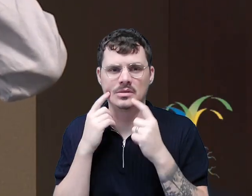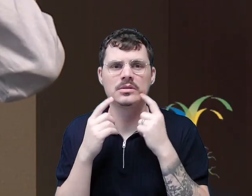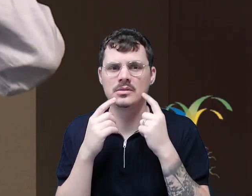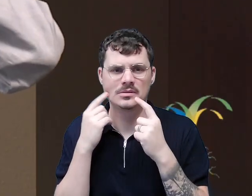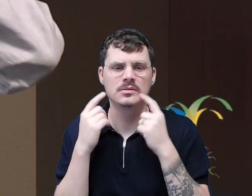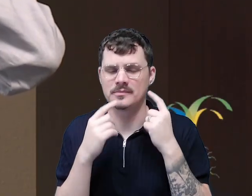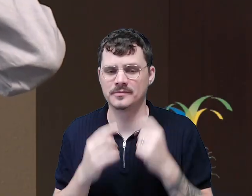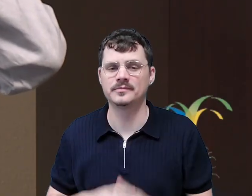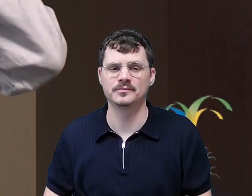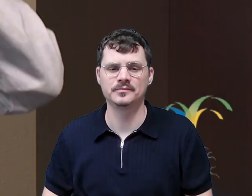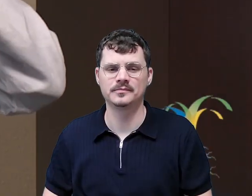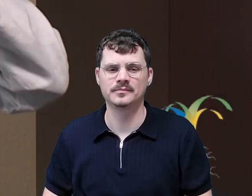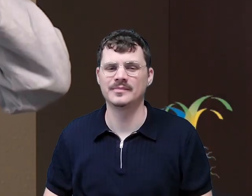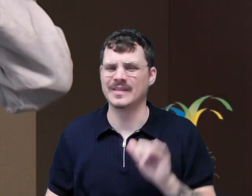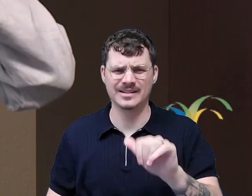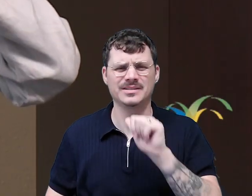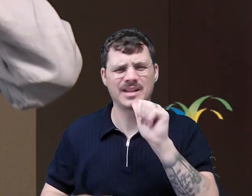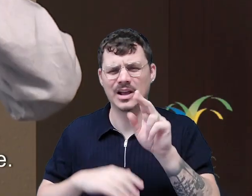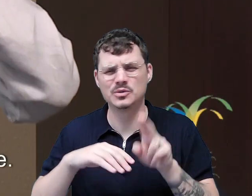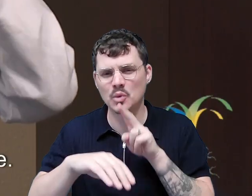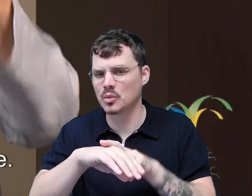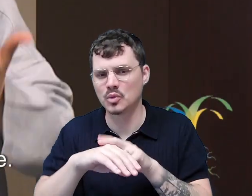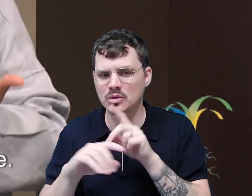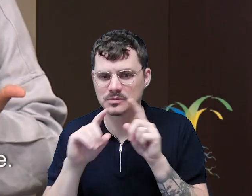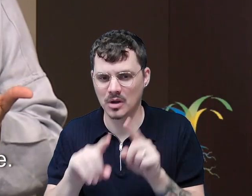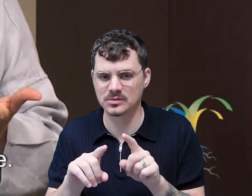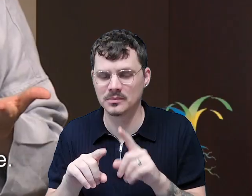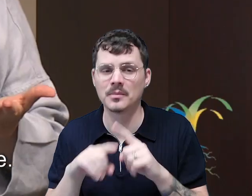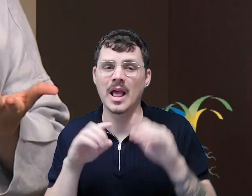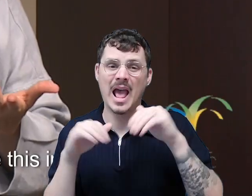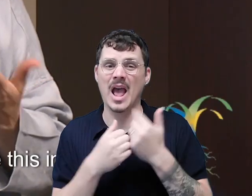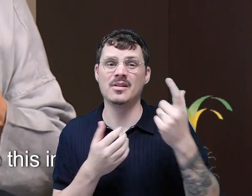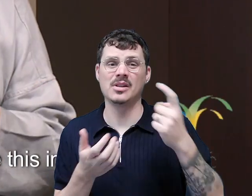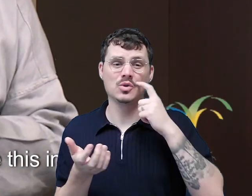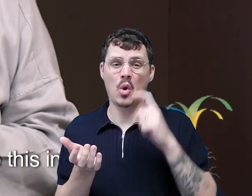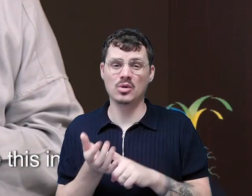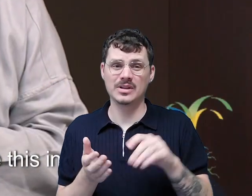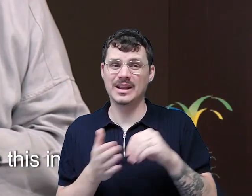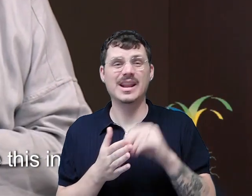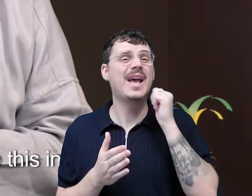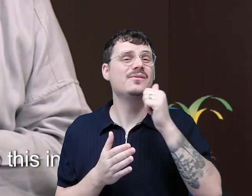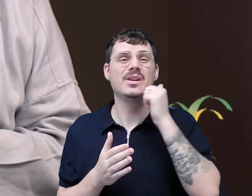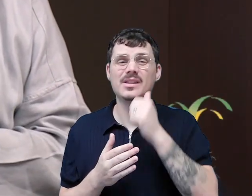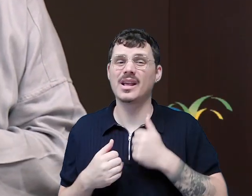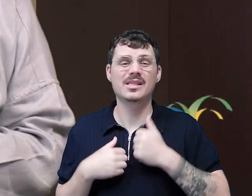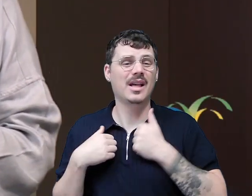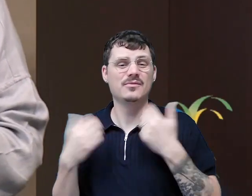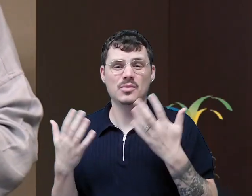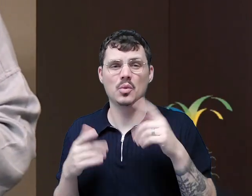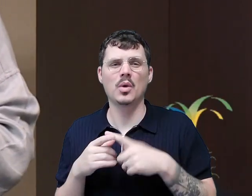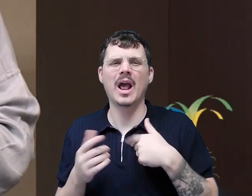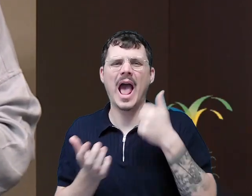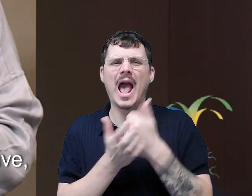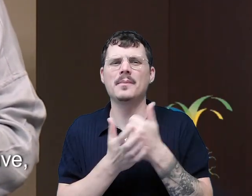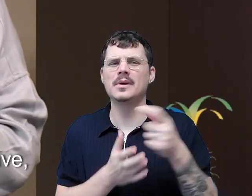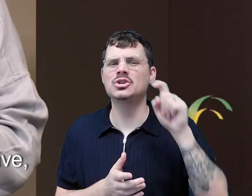Do it on both sides. That is an abnormal response. And one of the ways people notice this in everyday life is